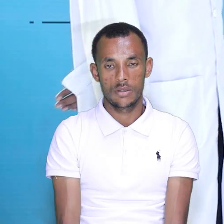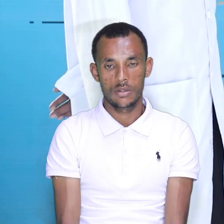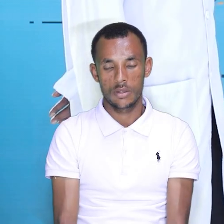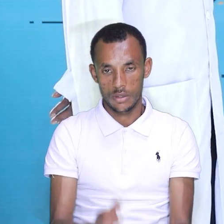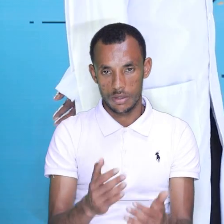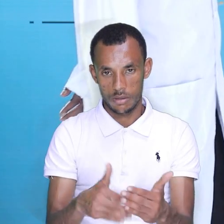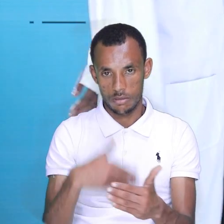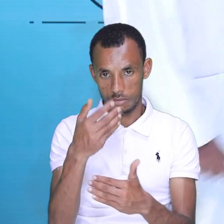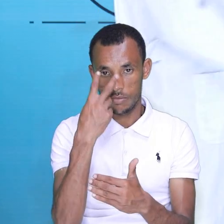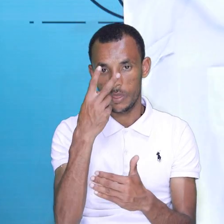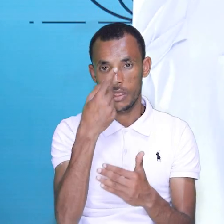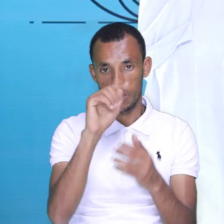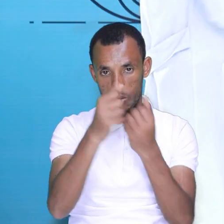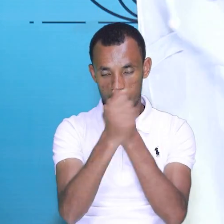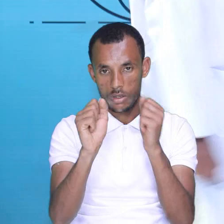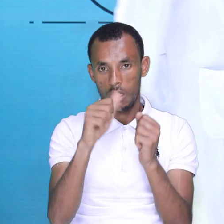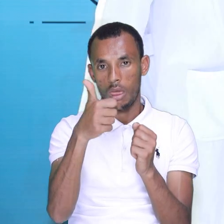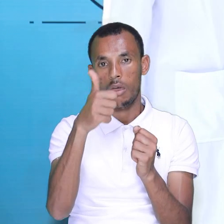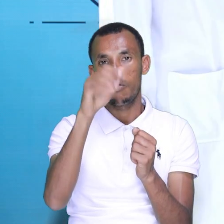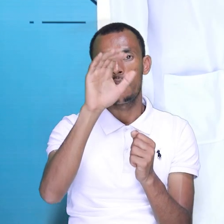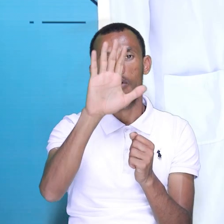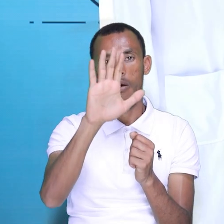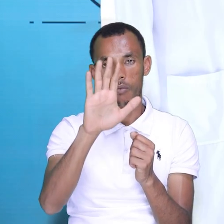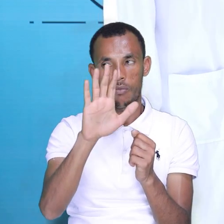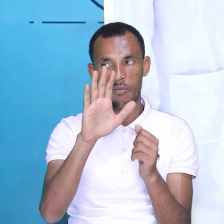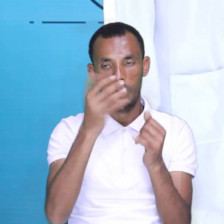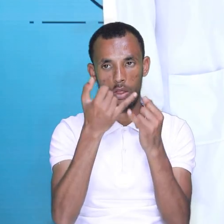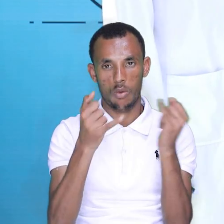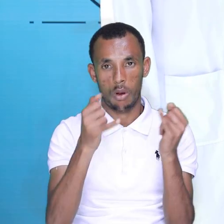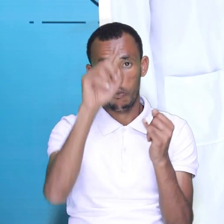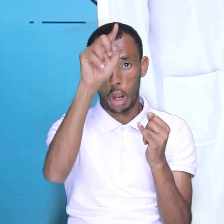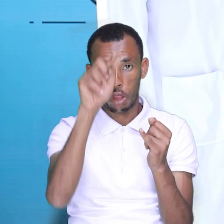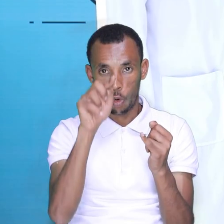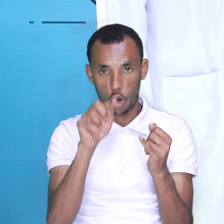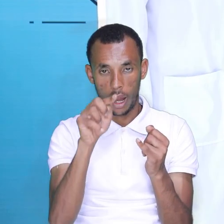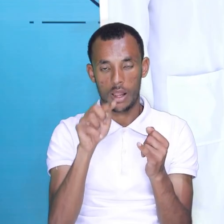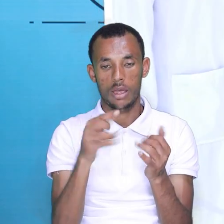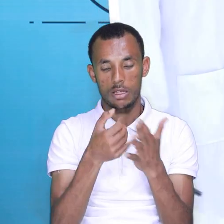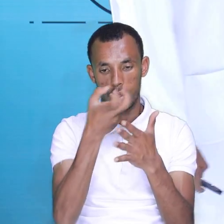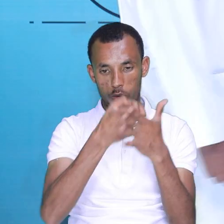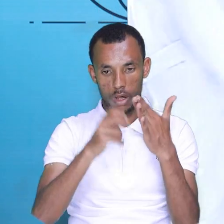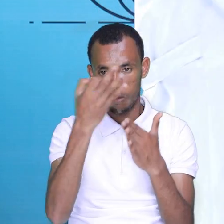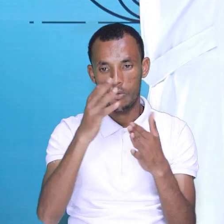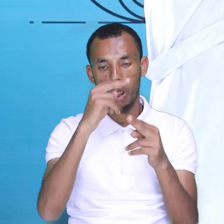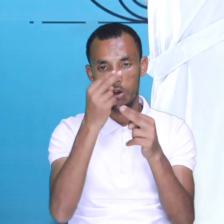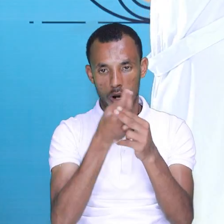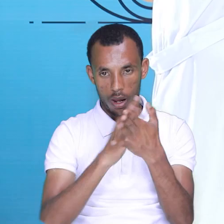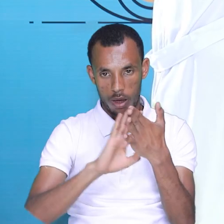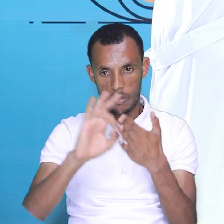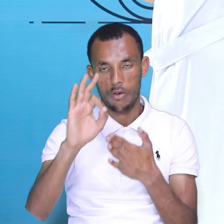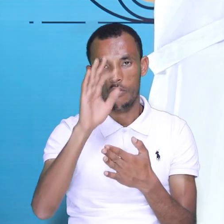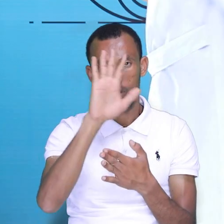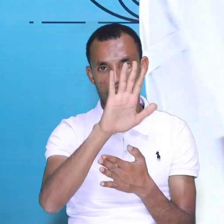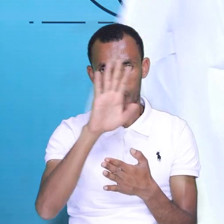Let's see the solution. A, 5 factorial. By definition, which is the product of the first 5 natural numbers. 5,